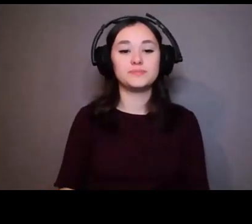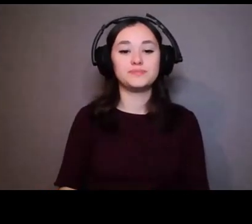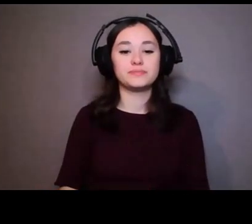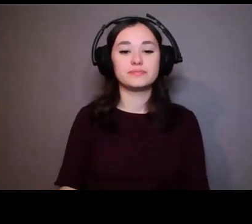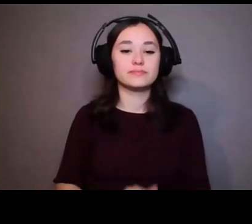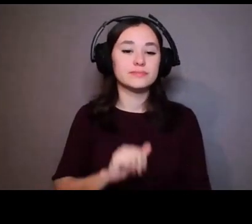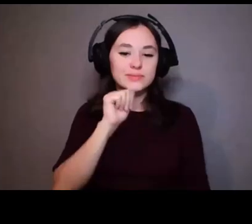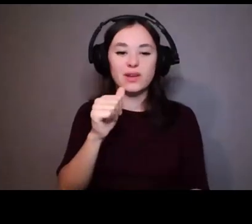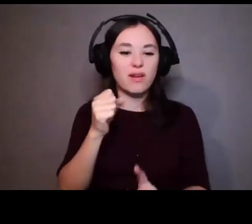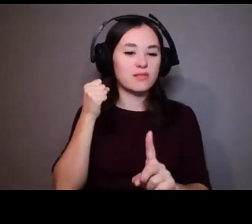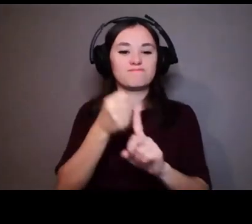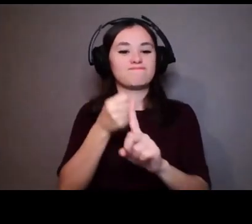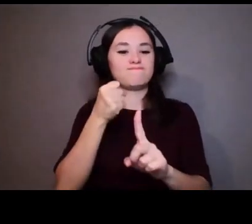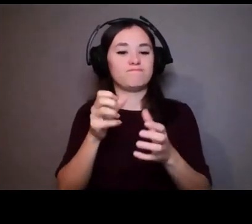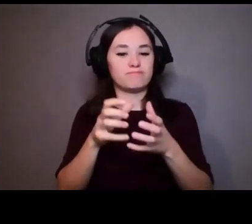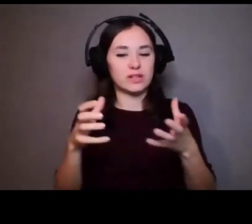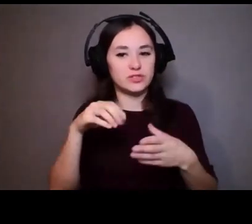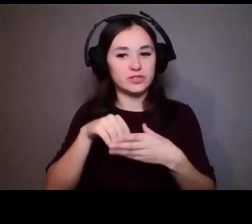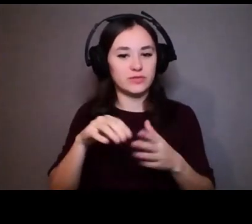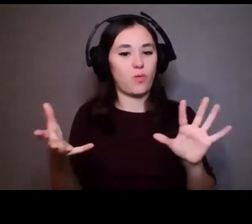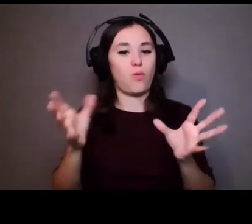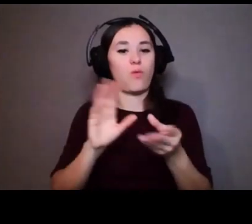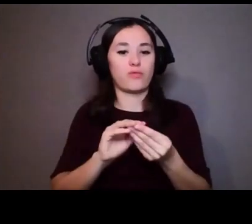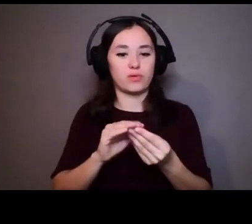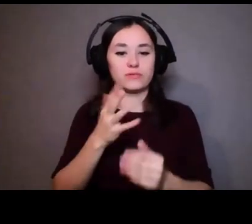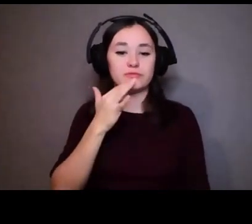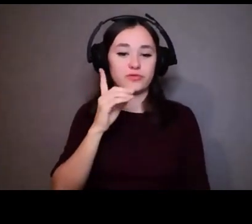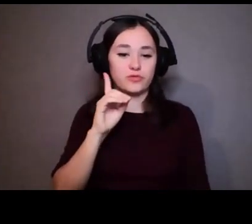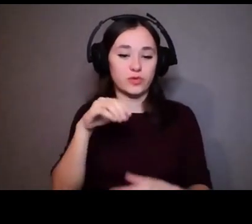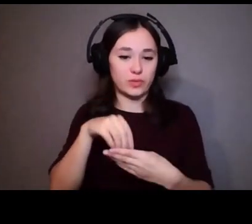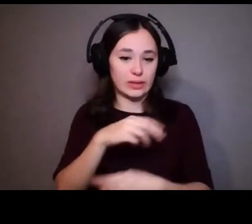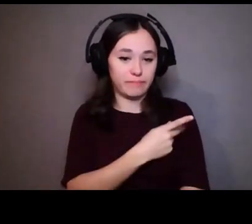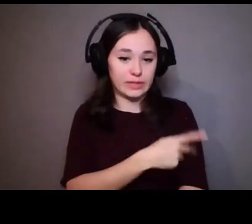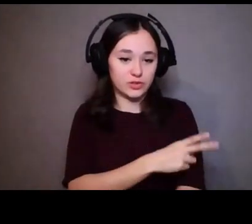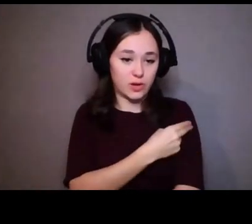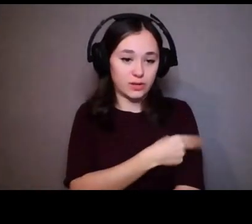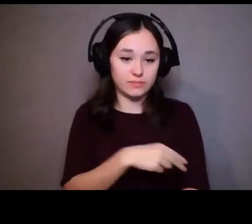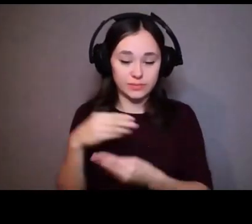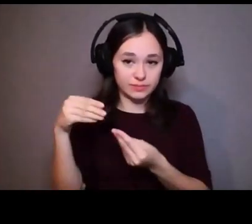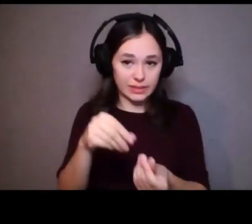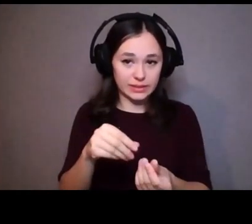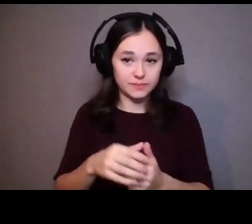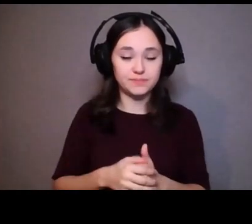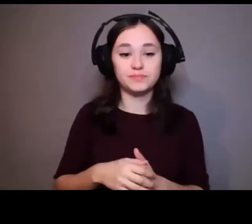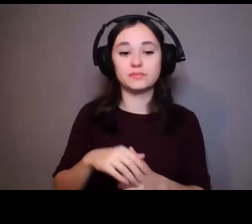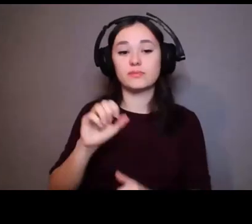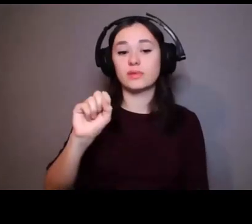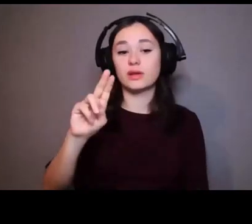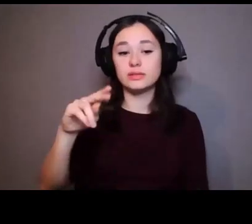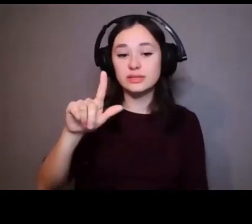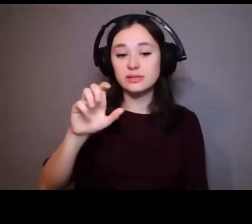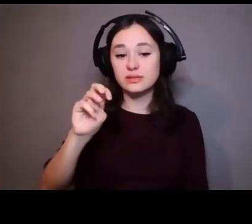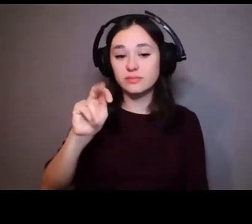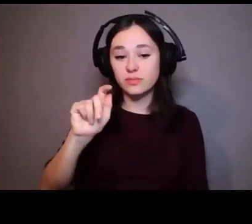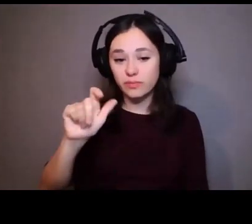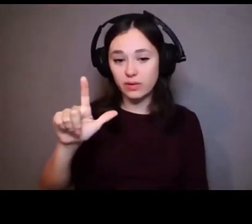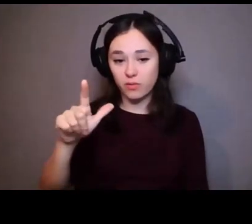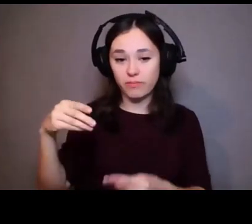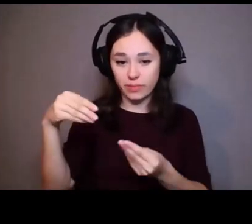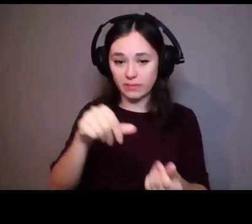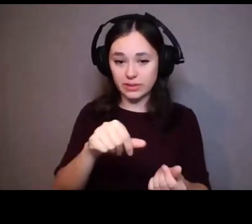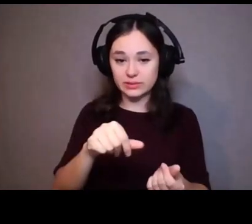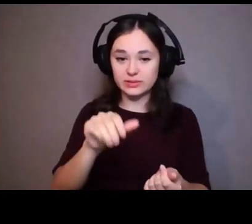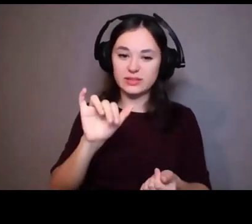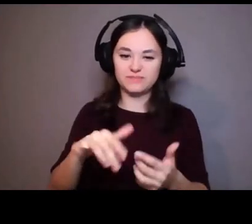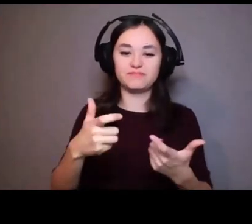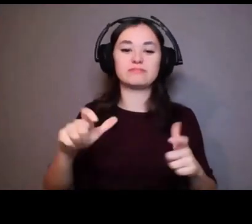hospital spending. Supplemental payments comprise the greatest share of overall hospital spending in Colorado, though again, these